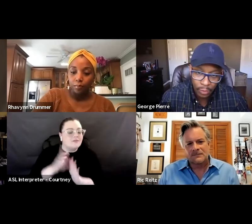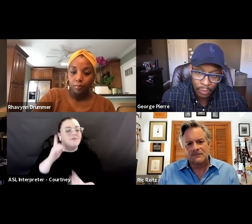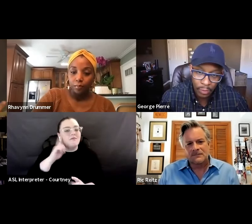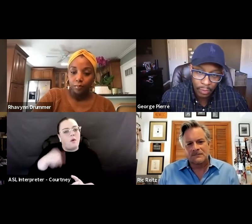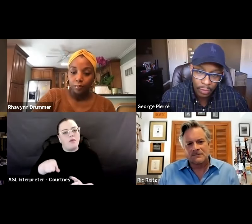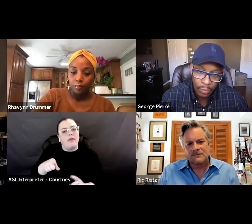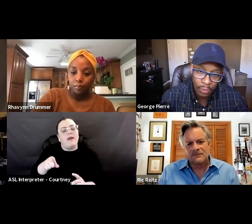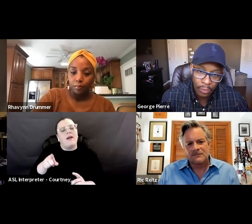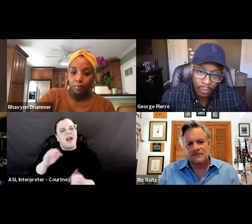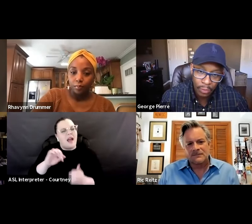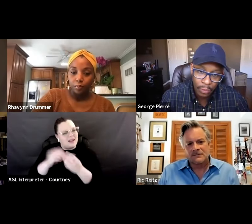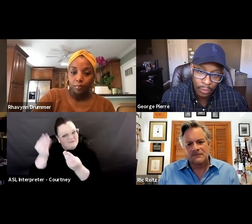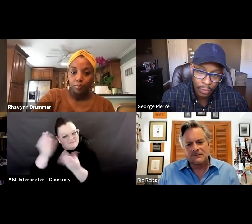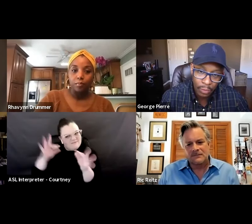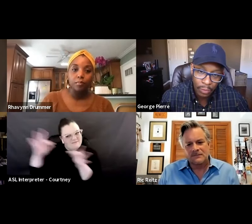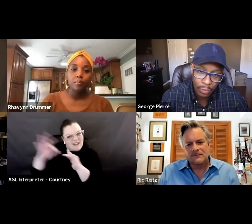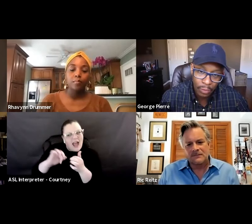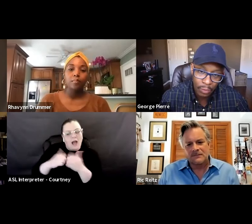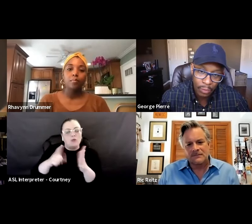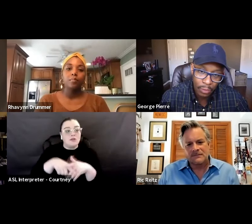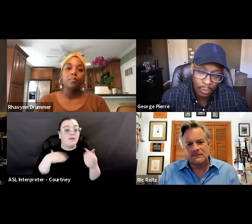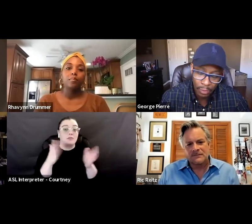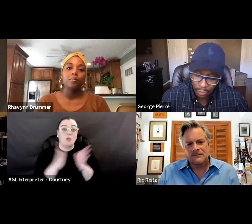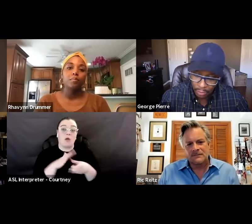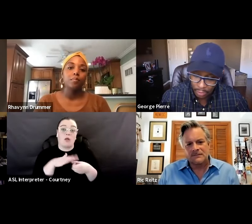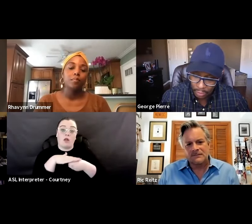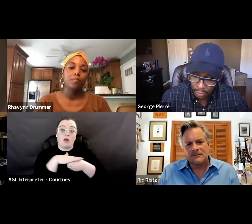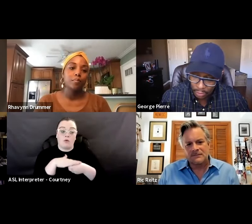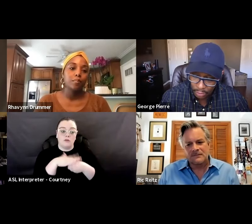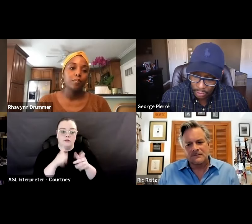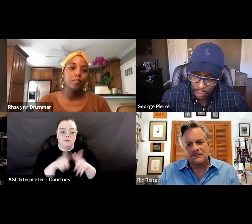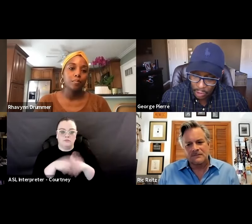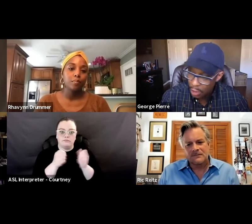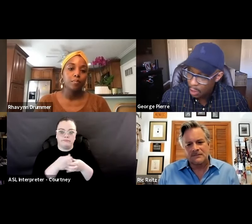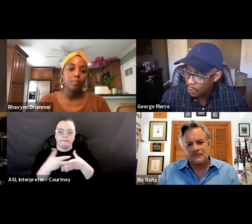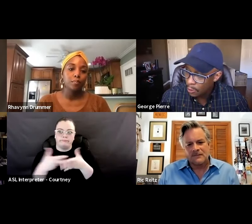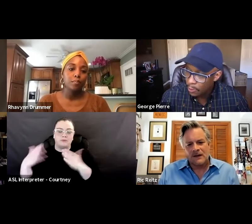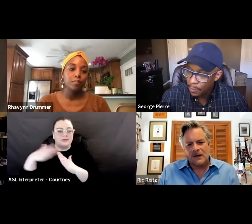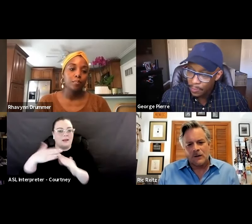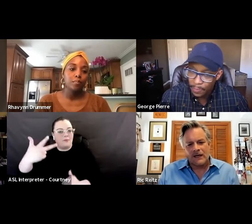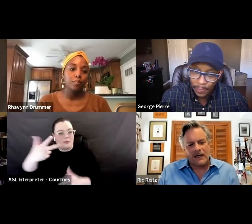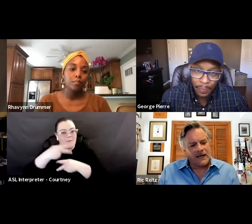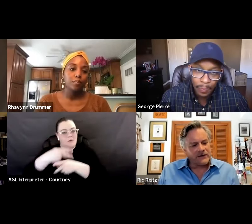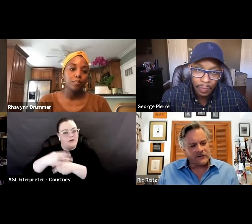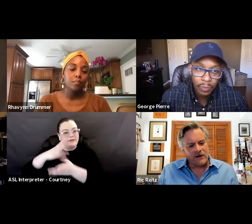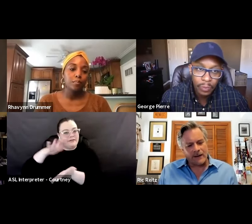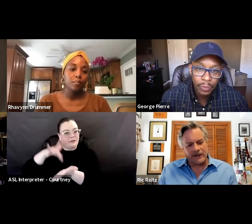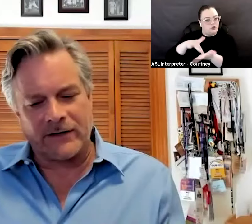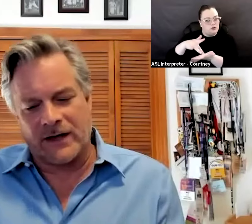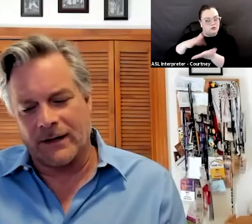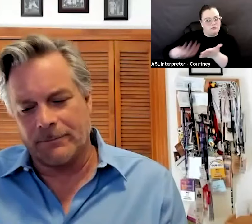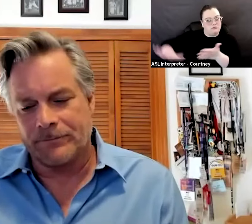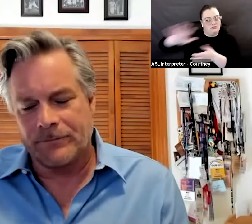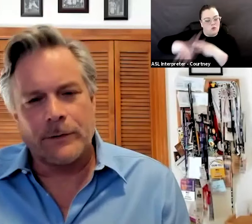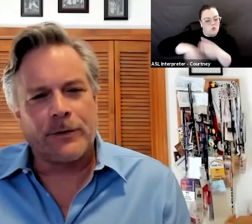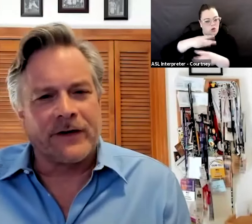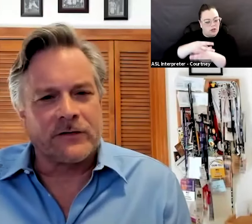got from being a small local to one of the top 3 production centers in the world. Well, I like to describe it as